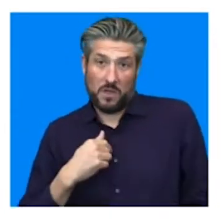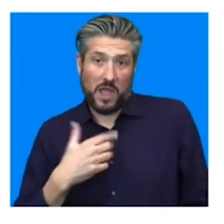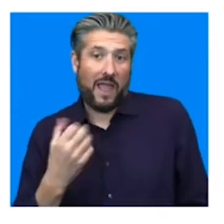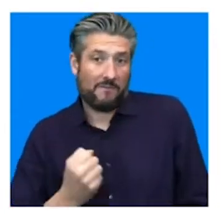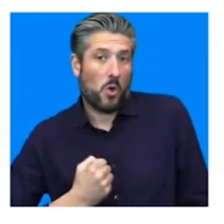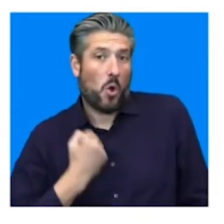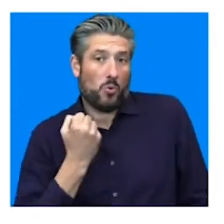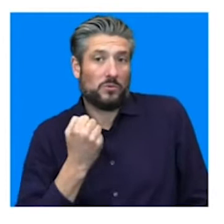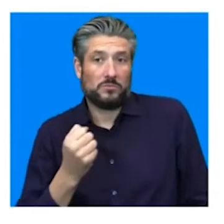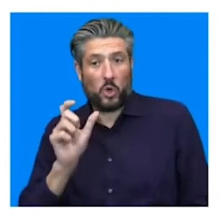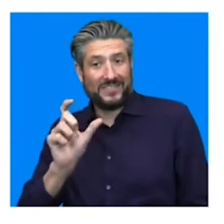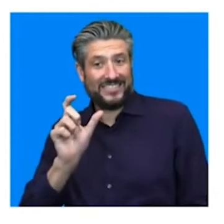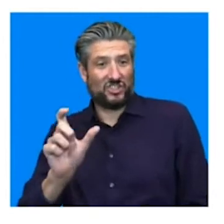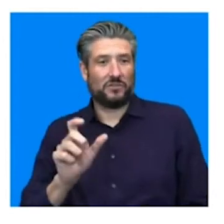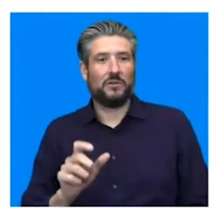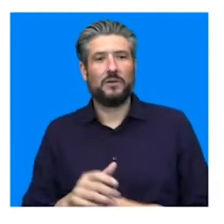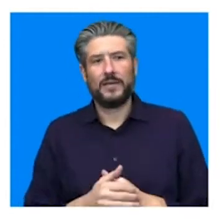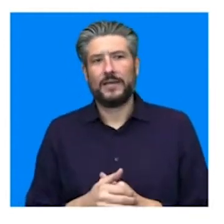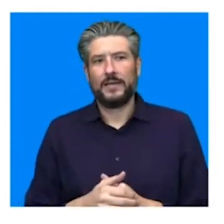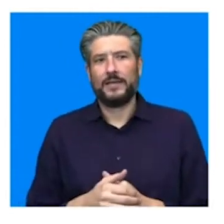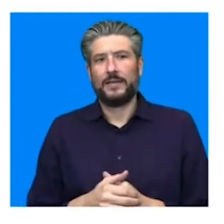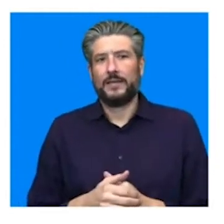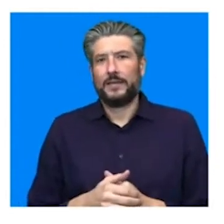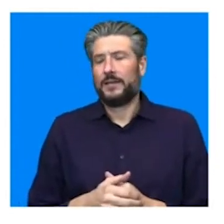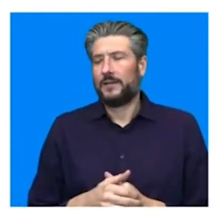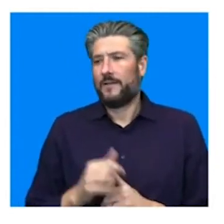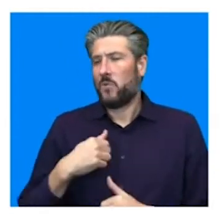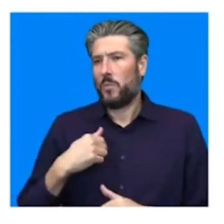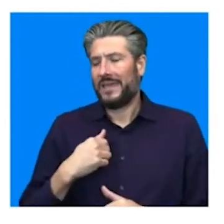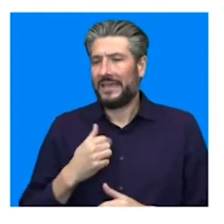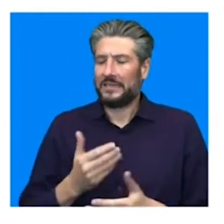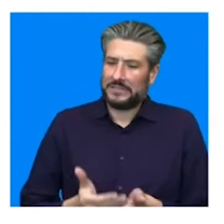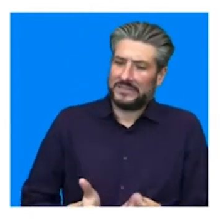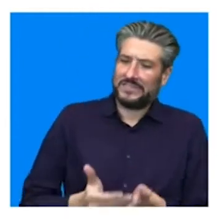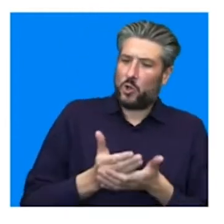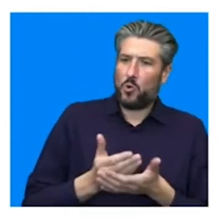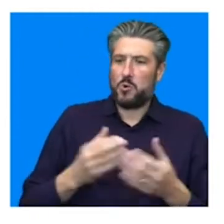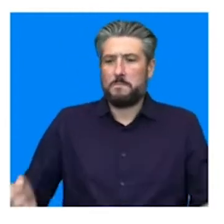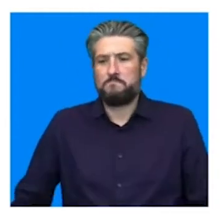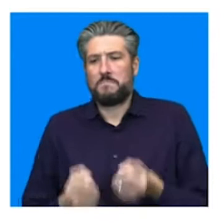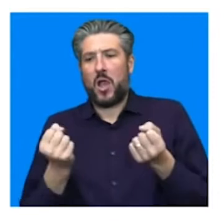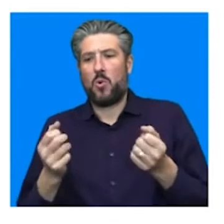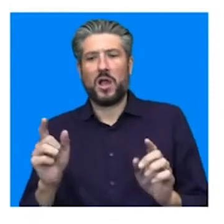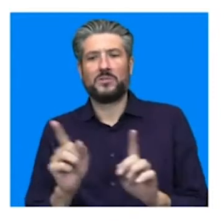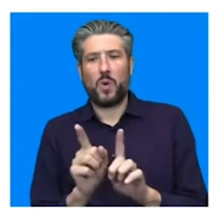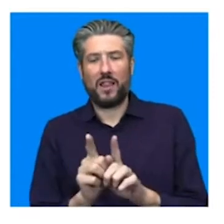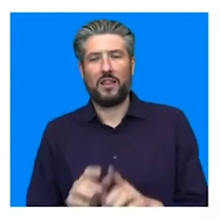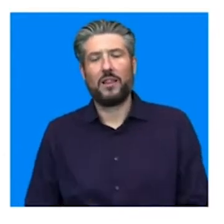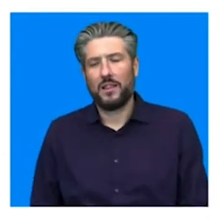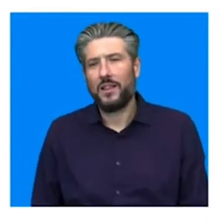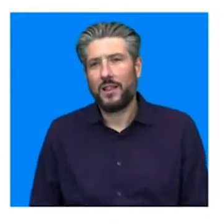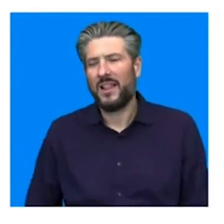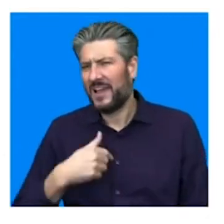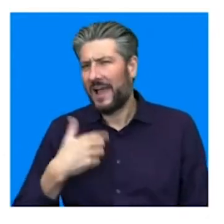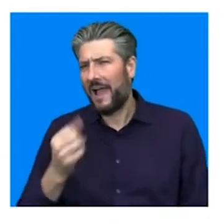real difficult kind of challenge because there's so many symptoms, but also side effects of the medication. And I feel like almost I'm sort of the perfect